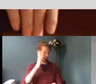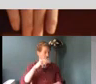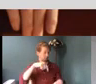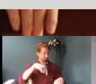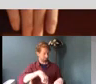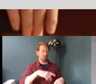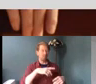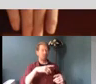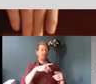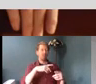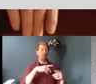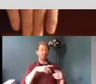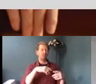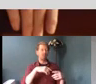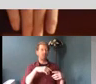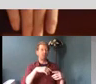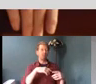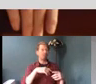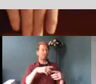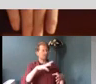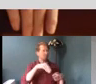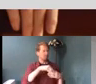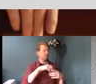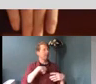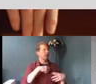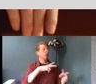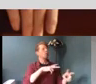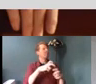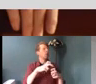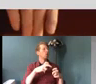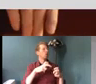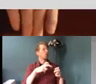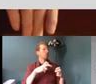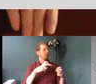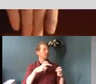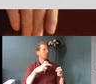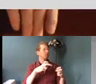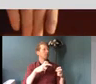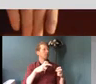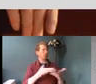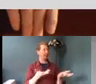of our research showcase that we've been running today.